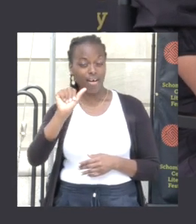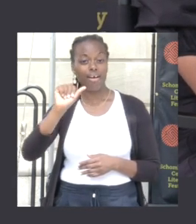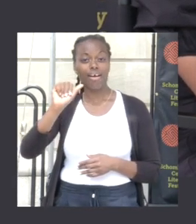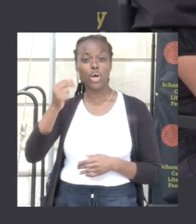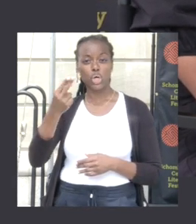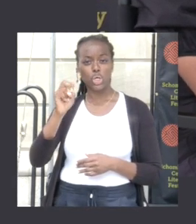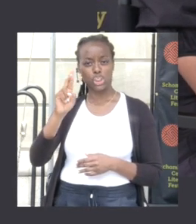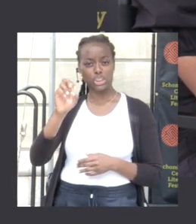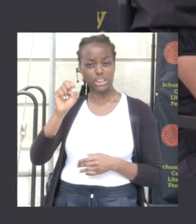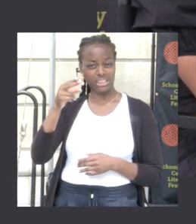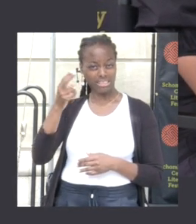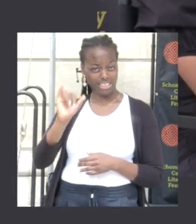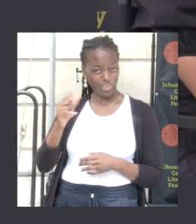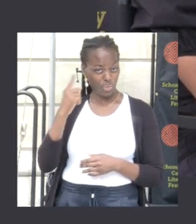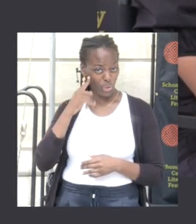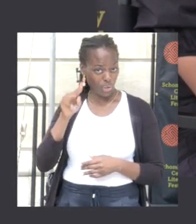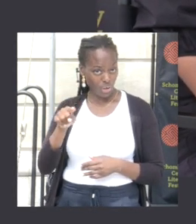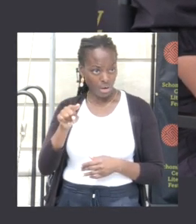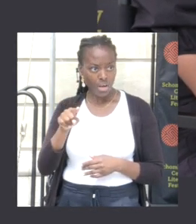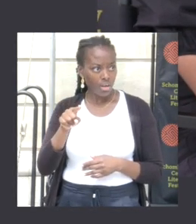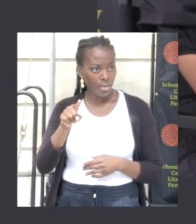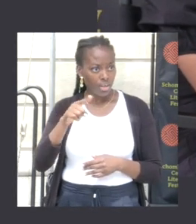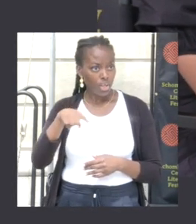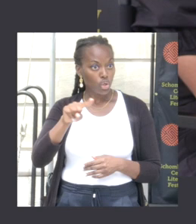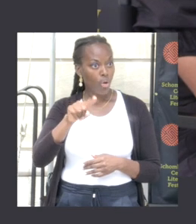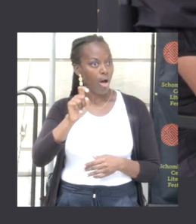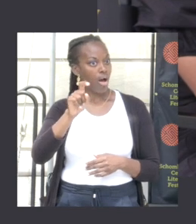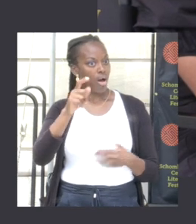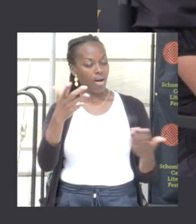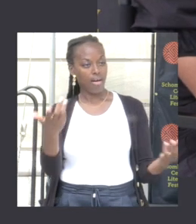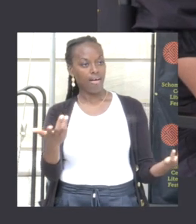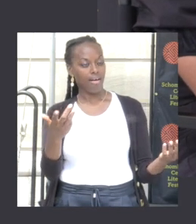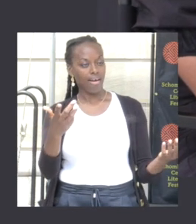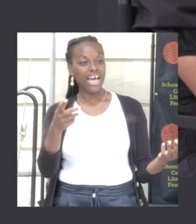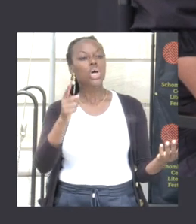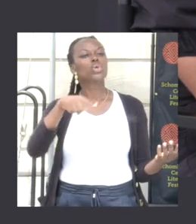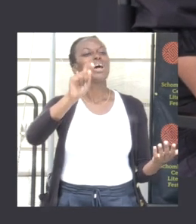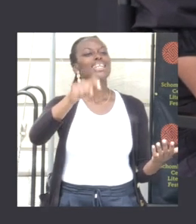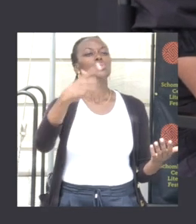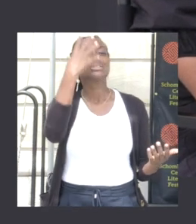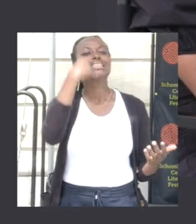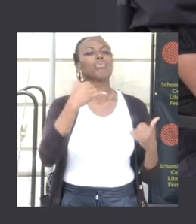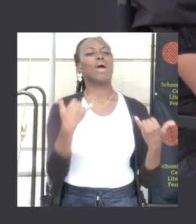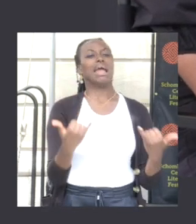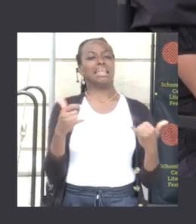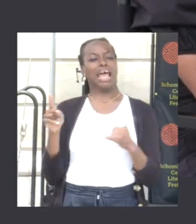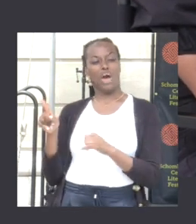her. Y'all need to go to sleep right now, according to Trisha Hersey.